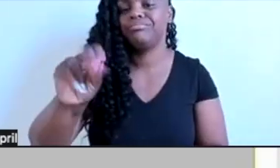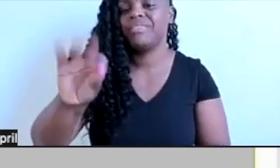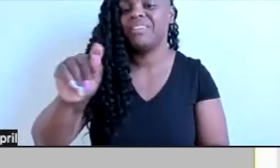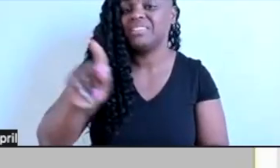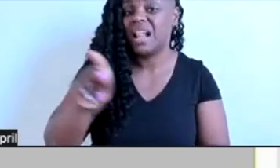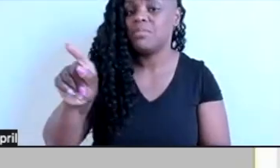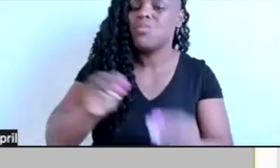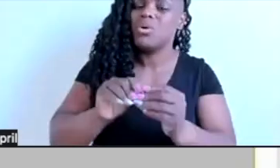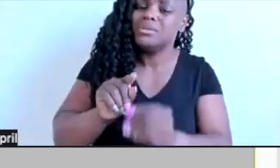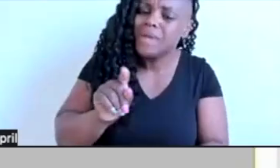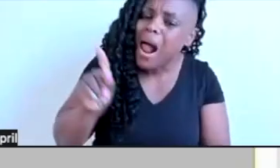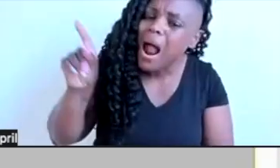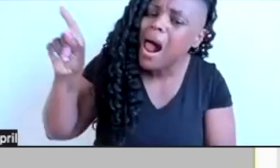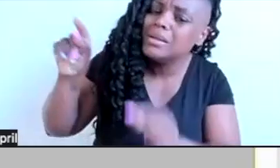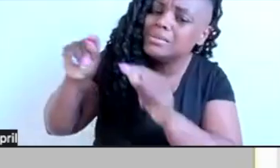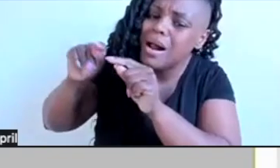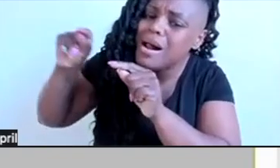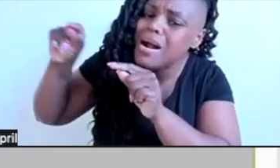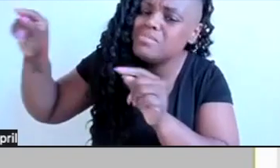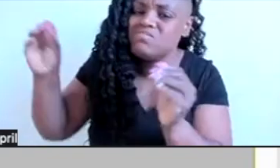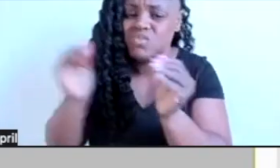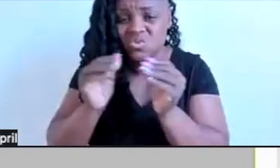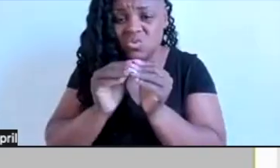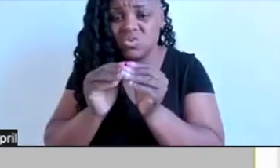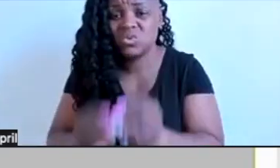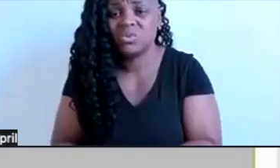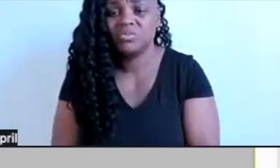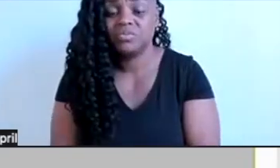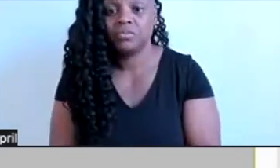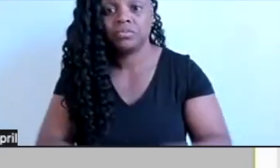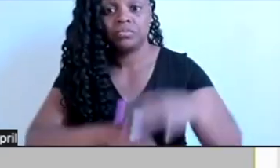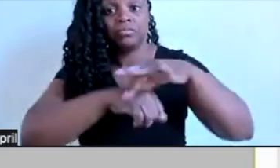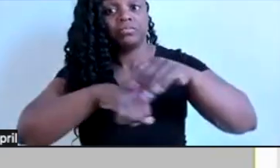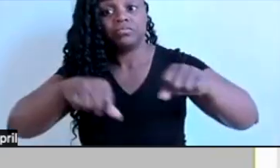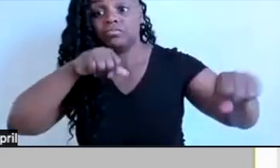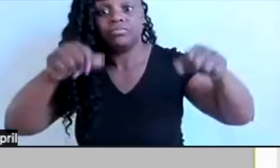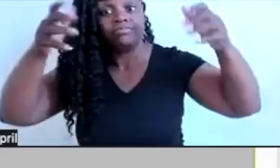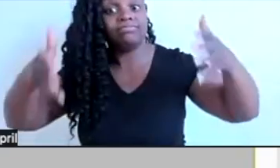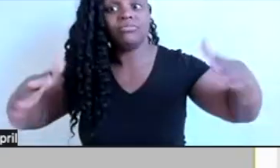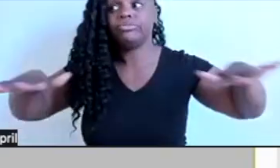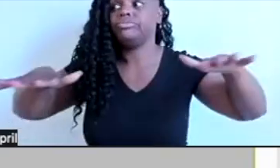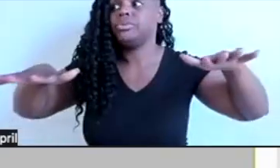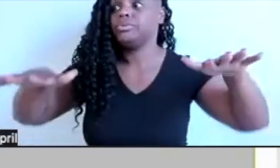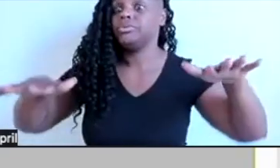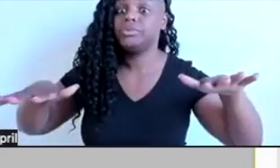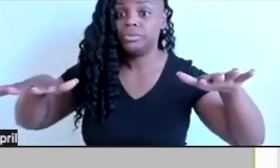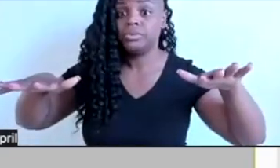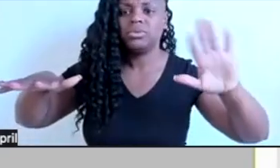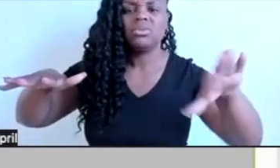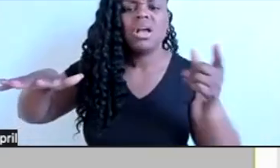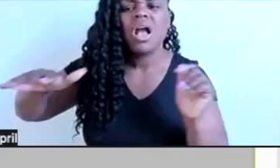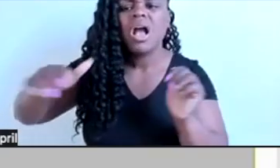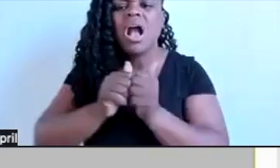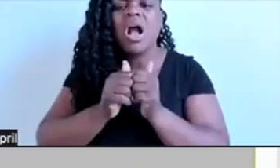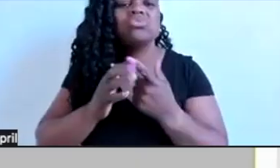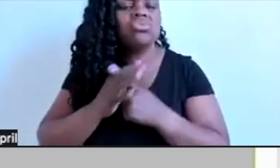Fires can start after an earthquake. What could start a fire inside your house? You could be at risk if the stove was on,